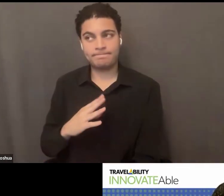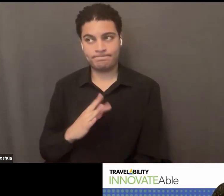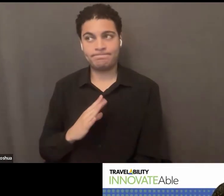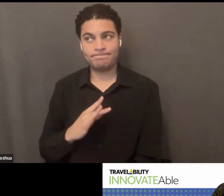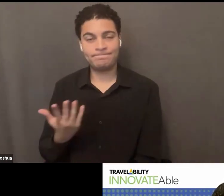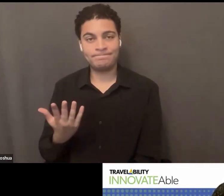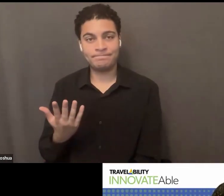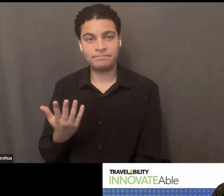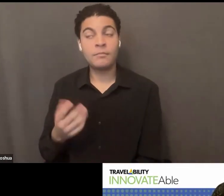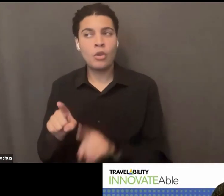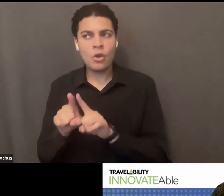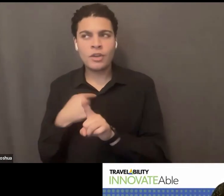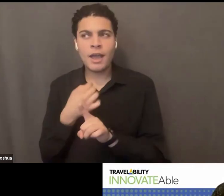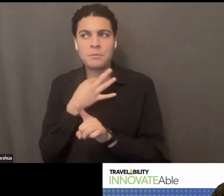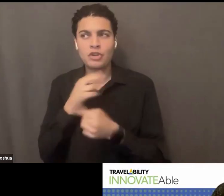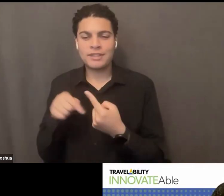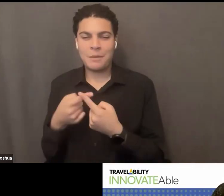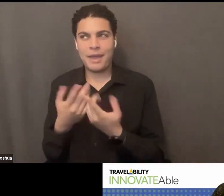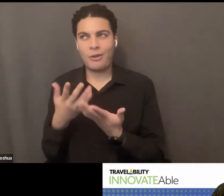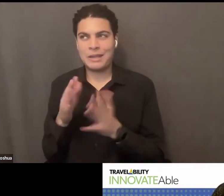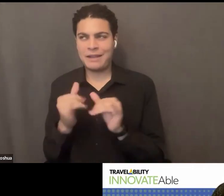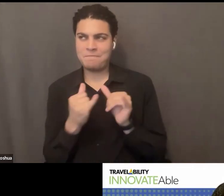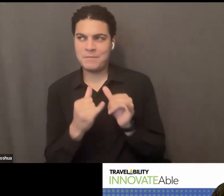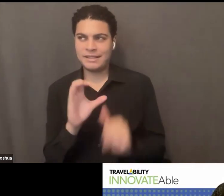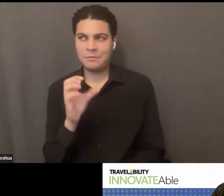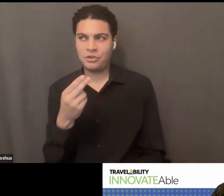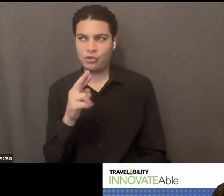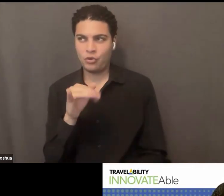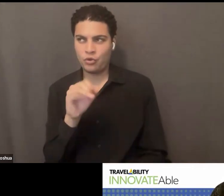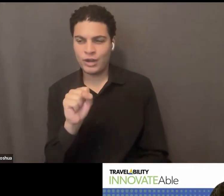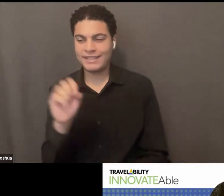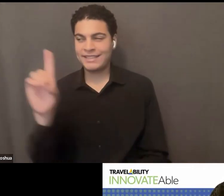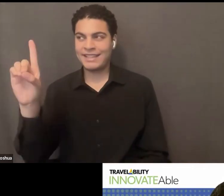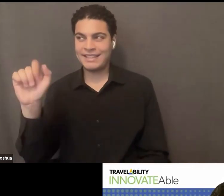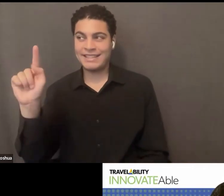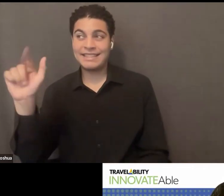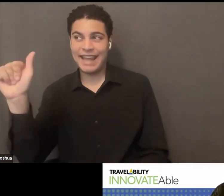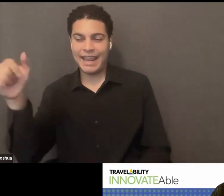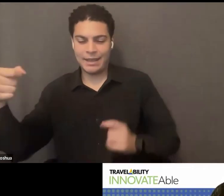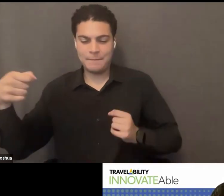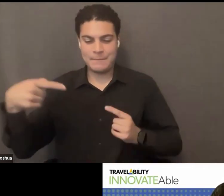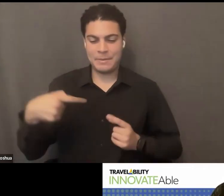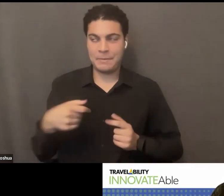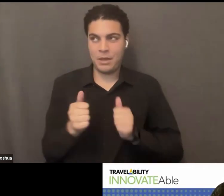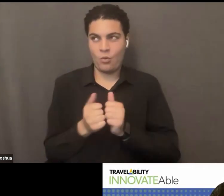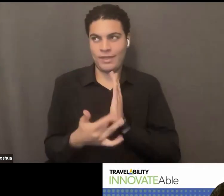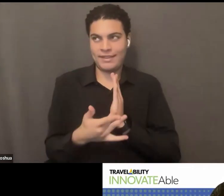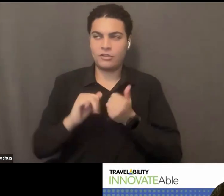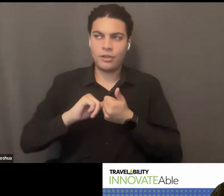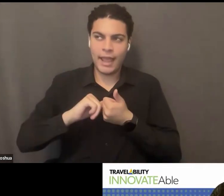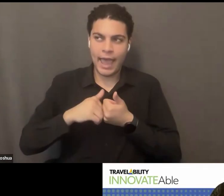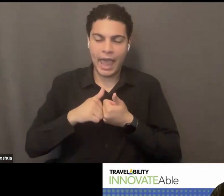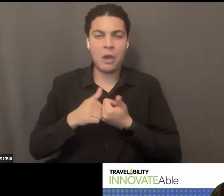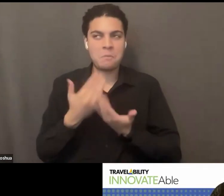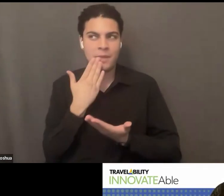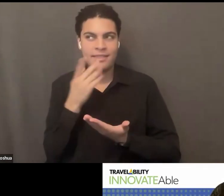what Chris was talking about in how the data gets into the device. That's very interesting to me, and I appreciate you explaining that. I wanted to go back a